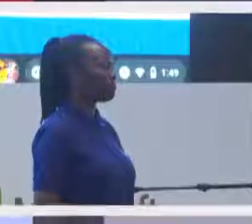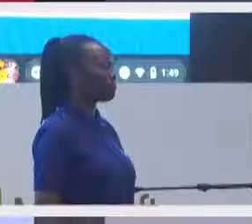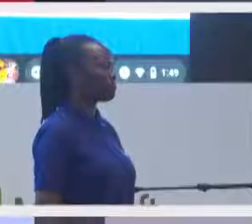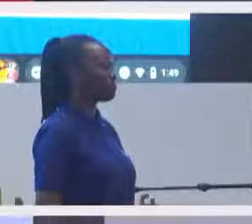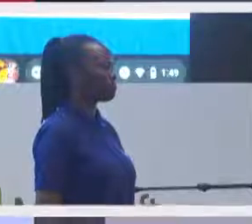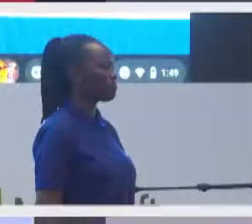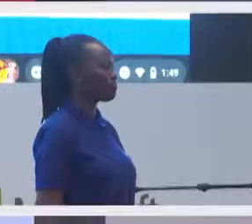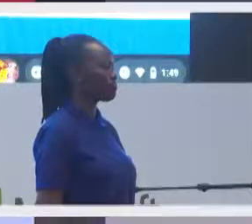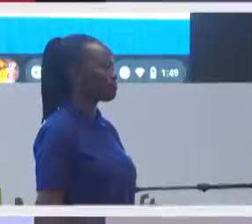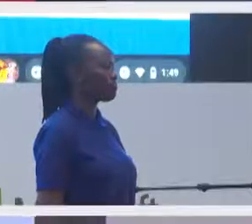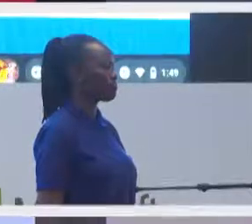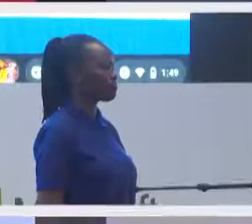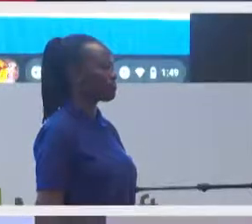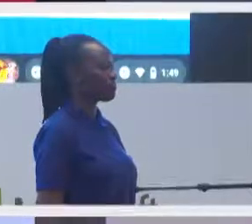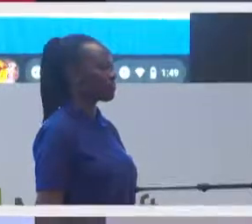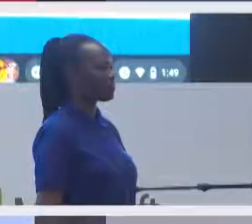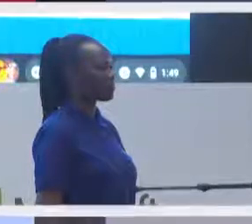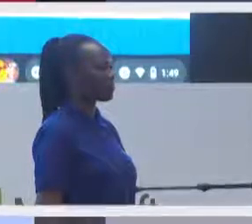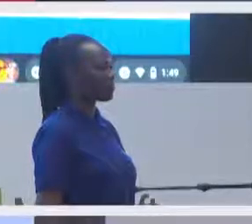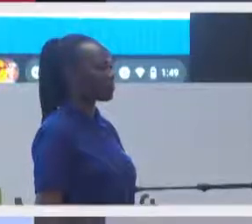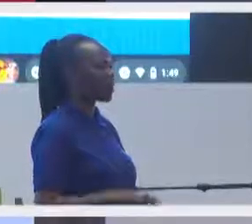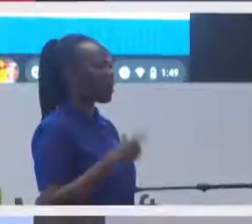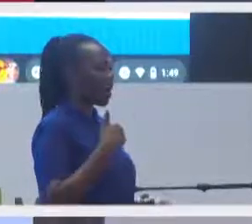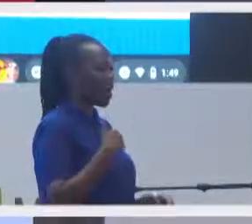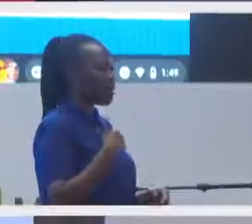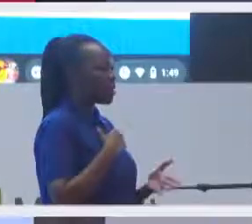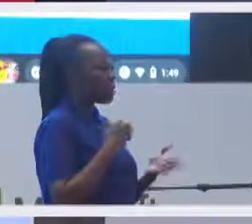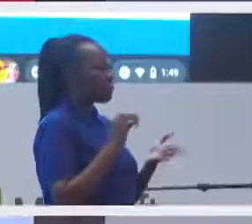showing that I'm navigating across my